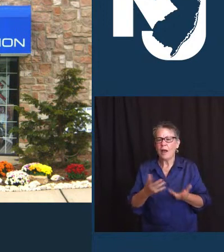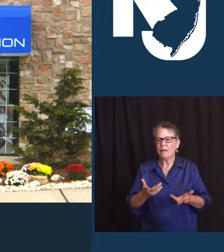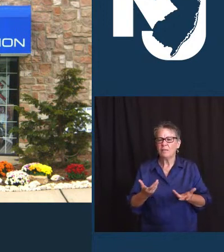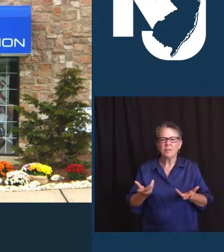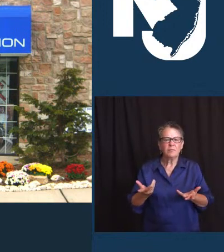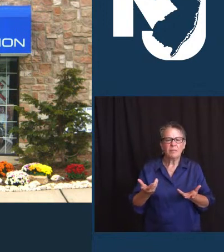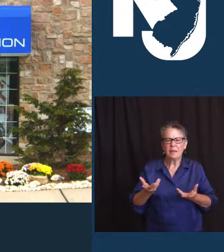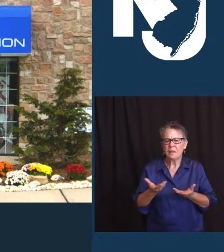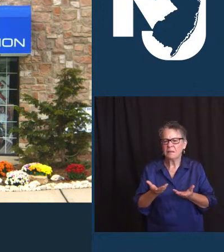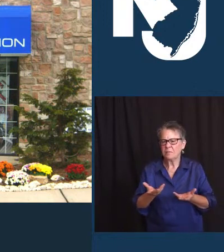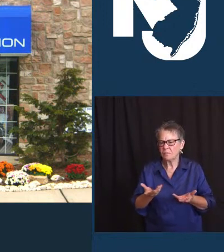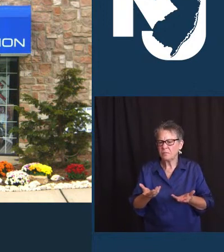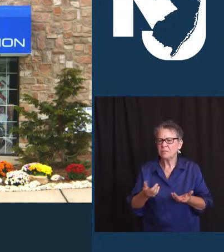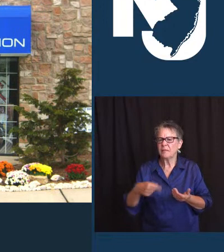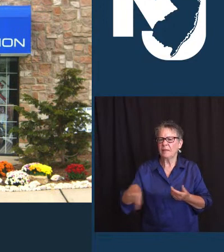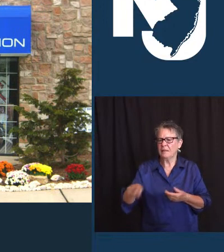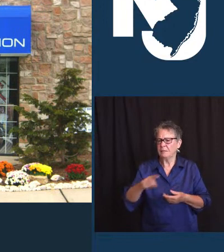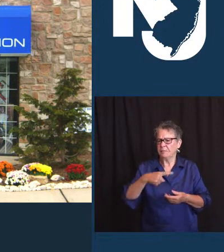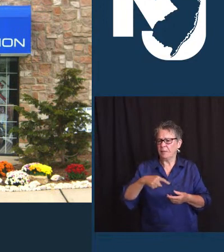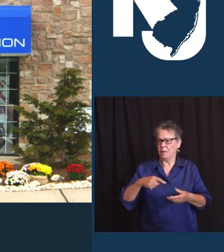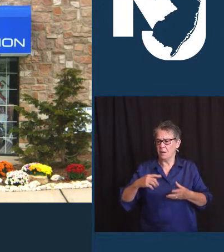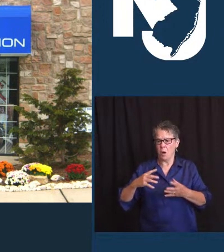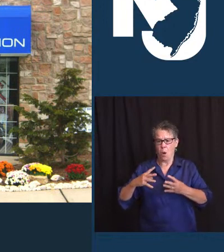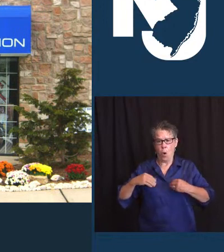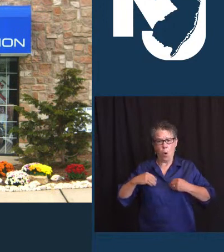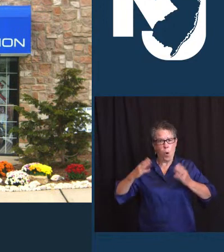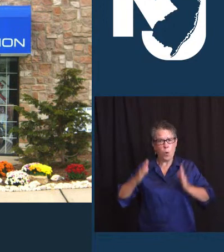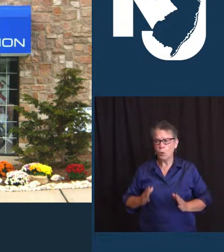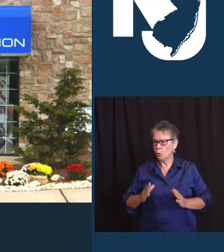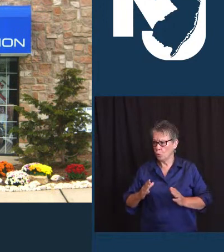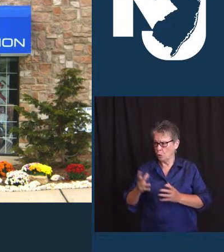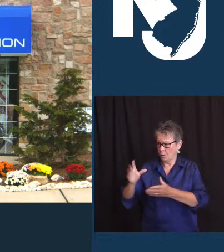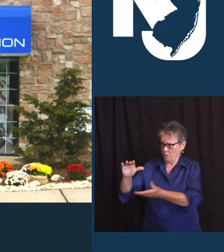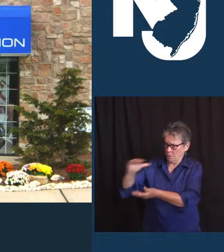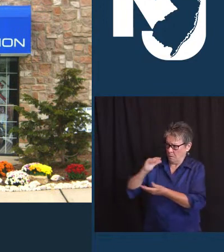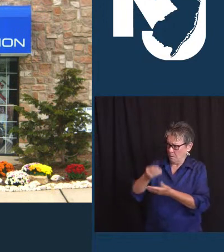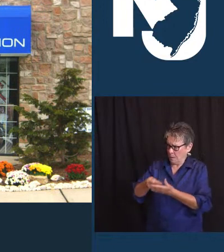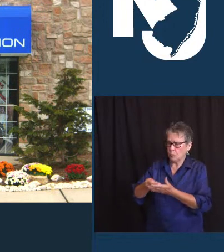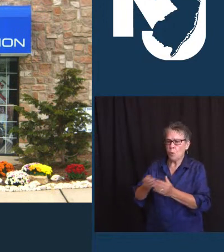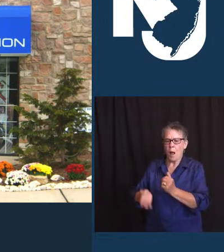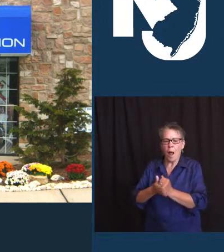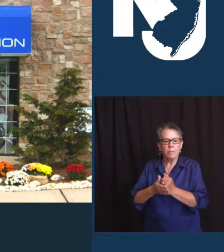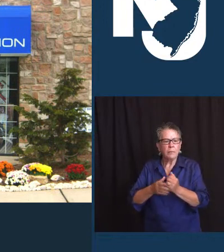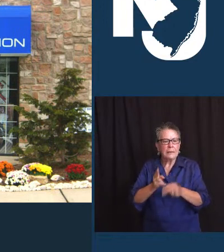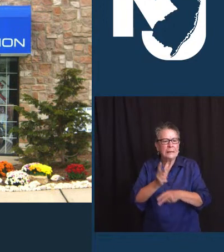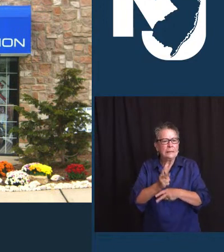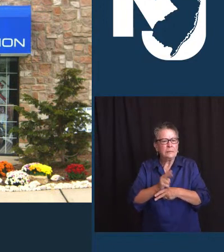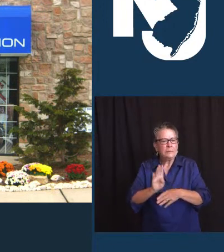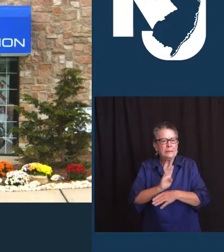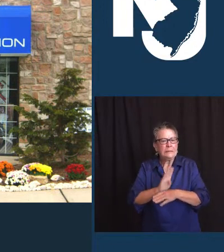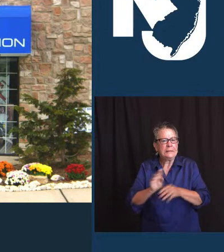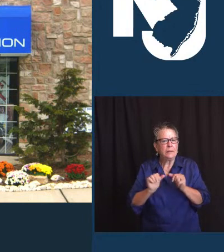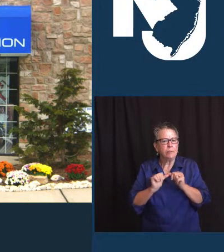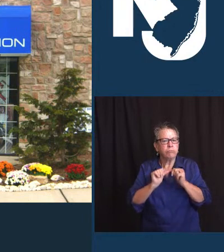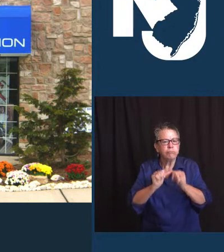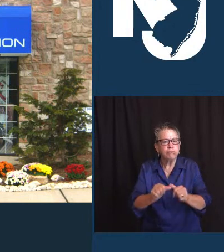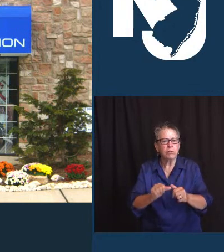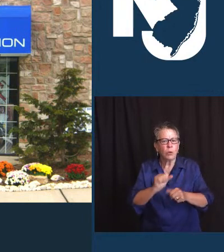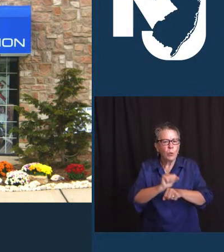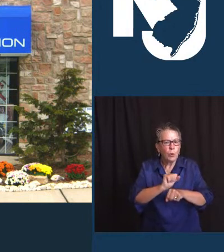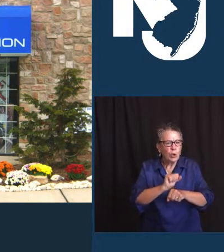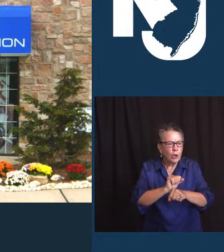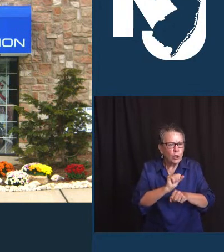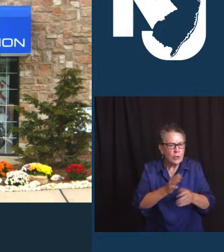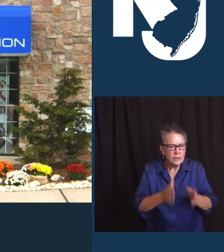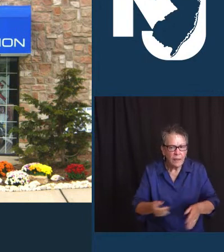store's expenses, meaning that when the soccer fields of Morris County filled back up, Soccer Evolution would be there to